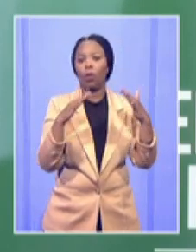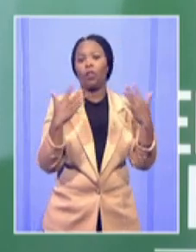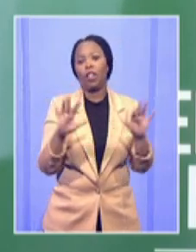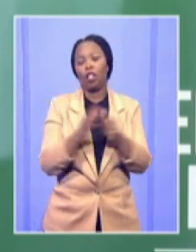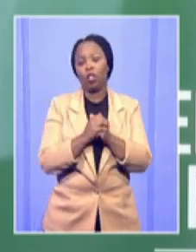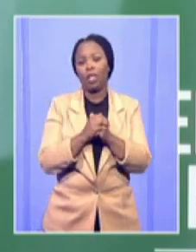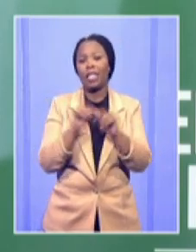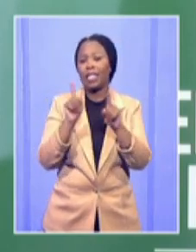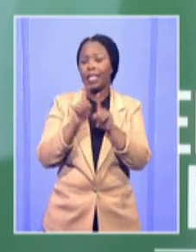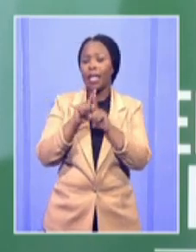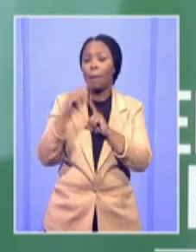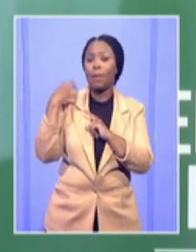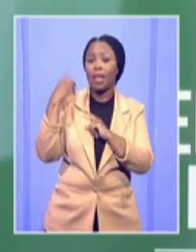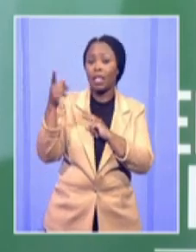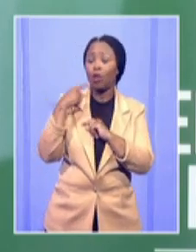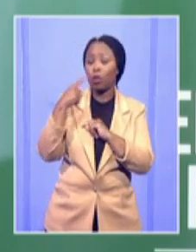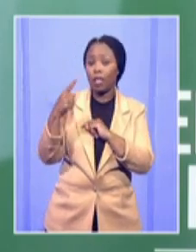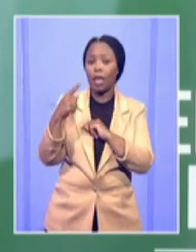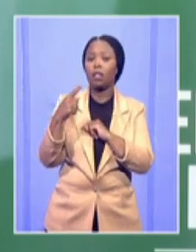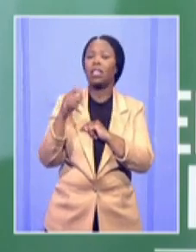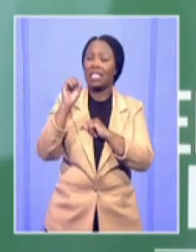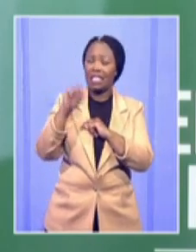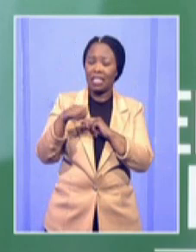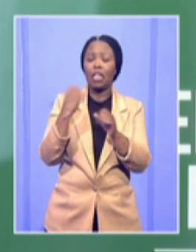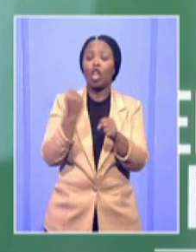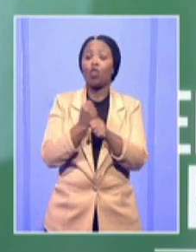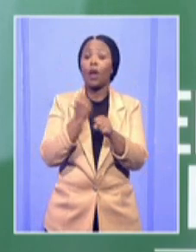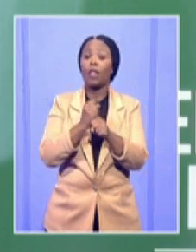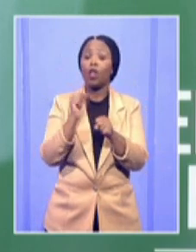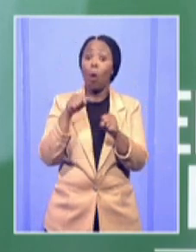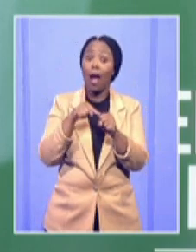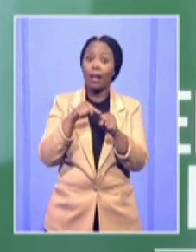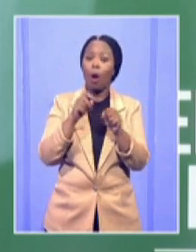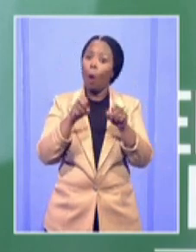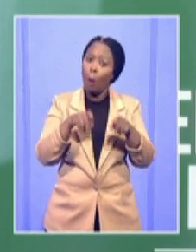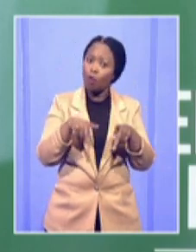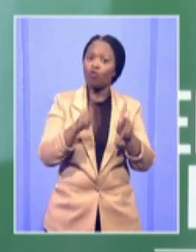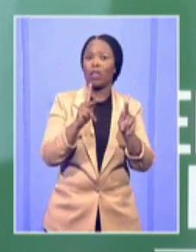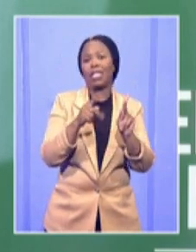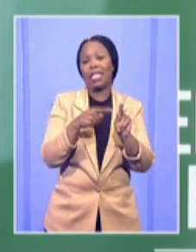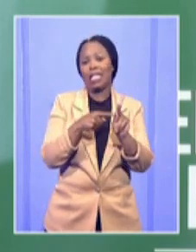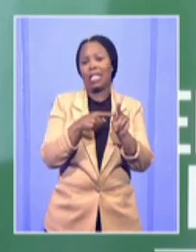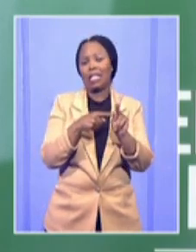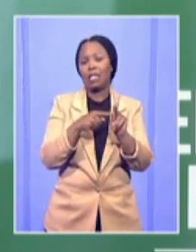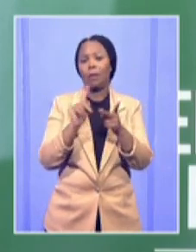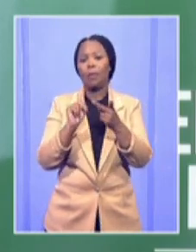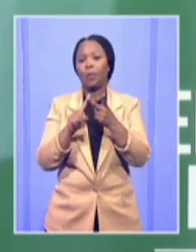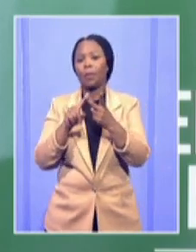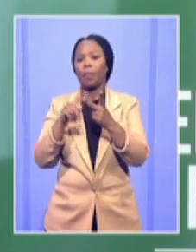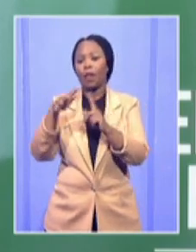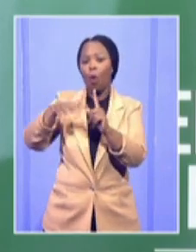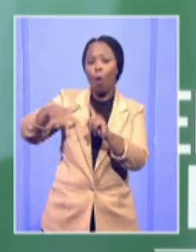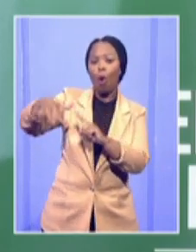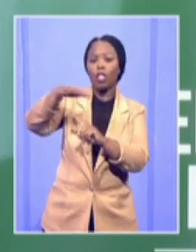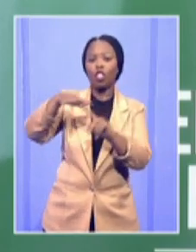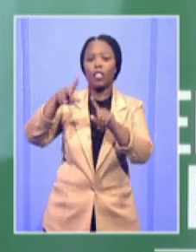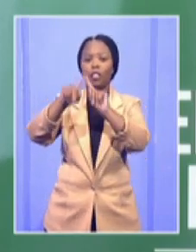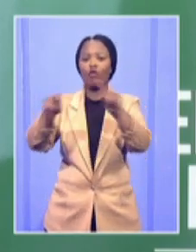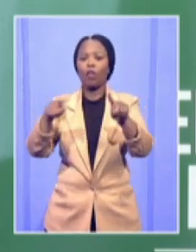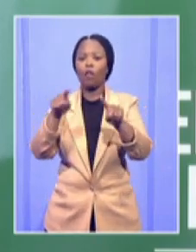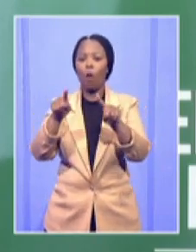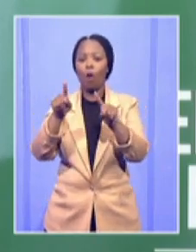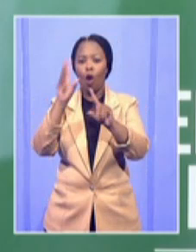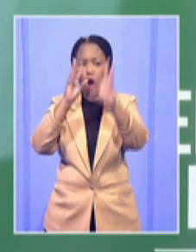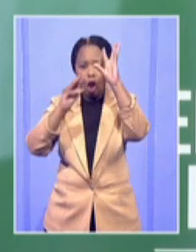one thing it has done is that it has created opportunities, it has created conditions for learning, it has also